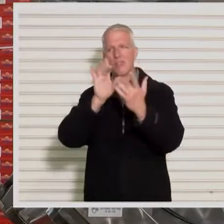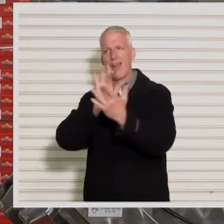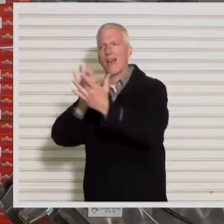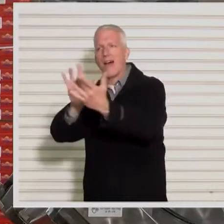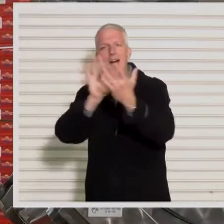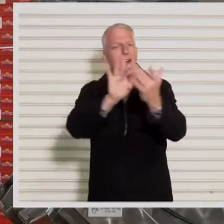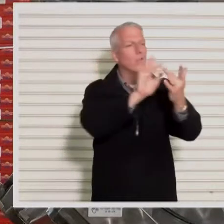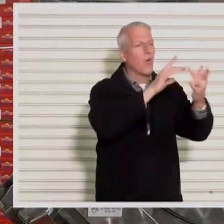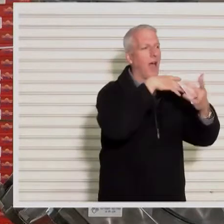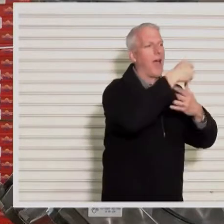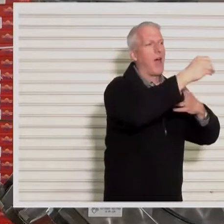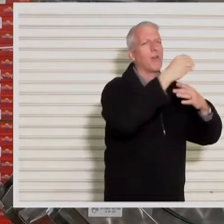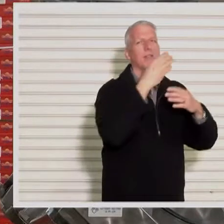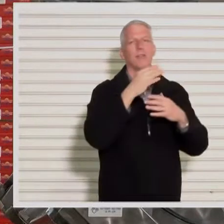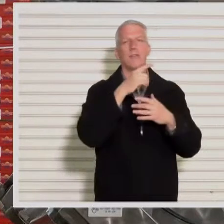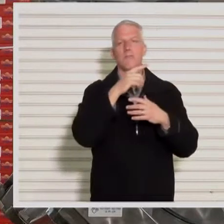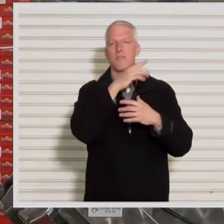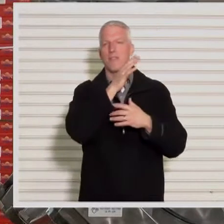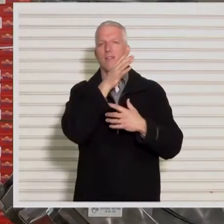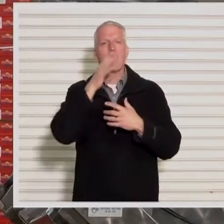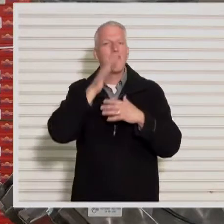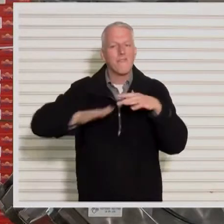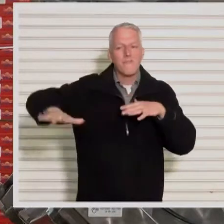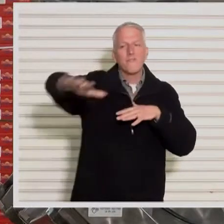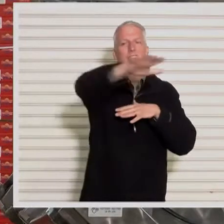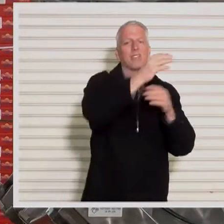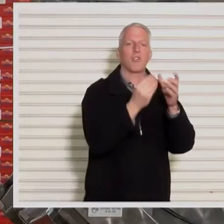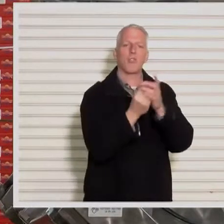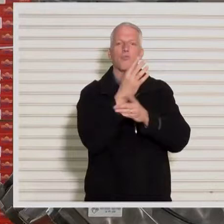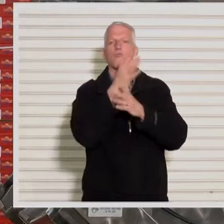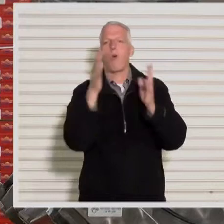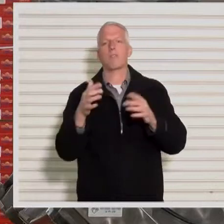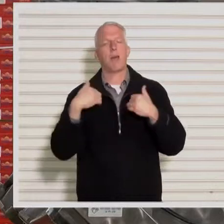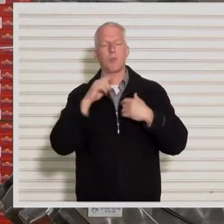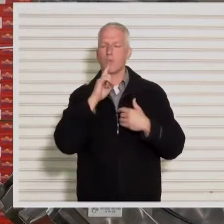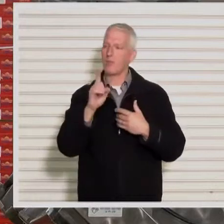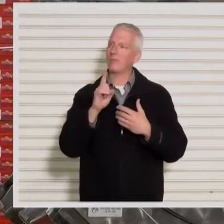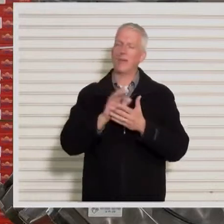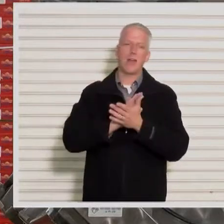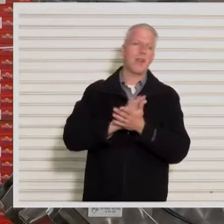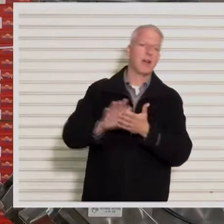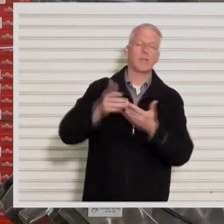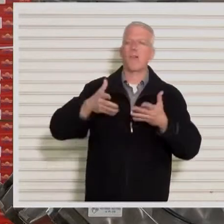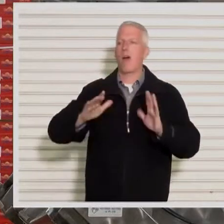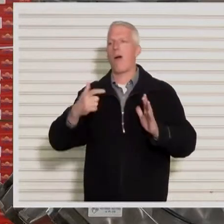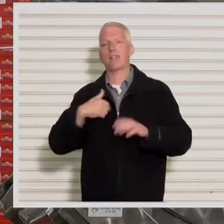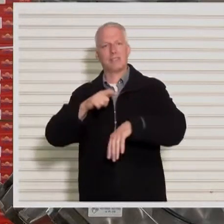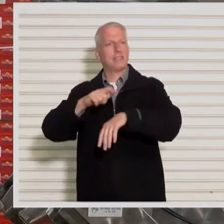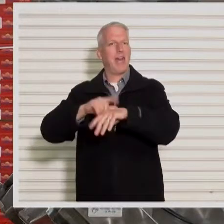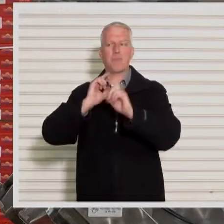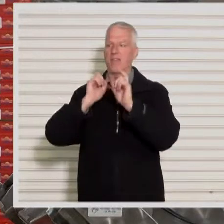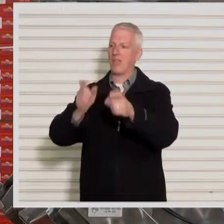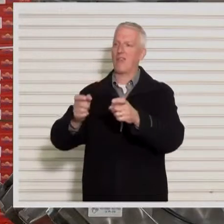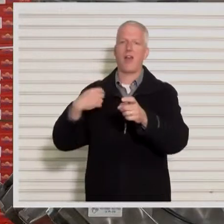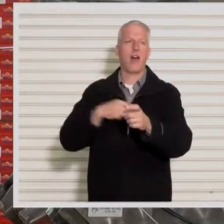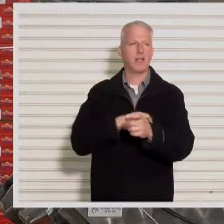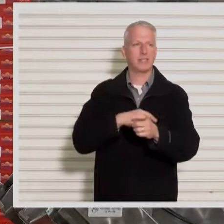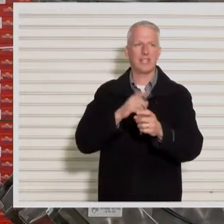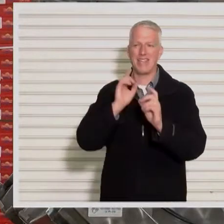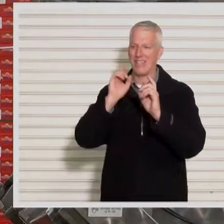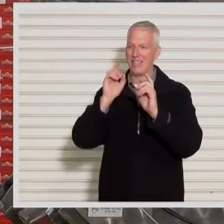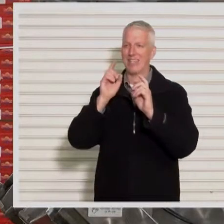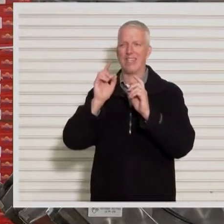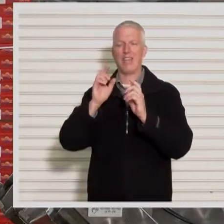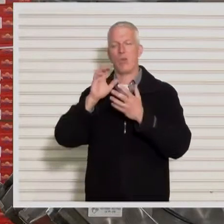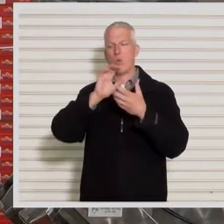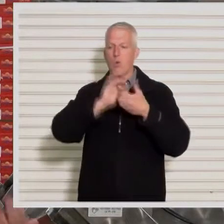into the fields. The growers have been extremely generous, allowing us time to do that. Growing Coachella Valley has assisted with arranging